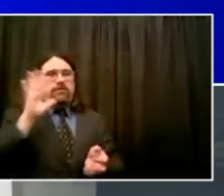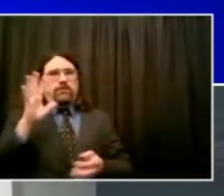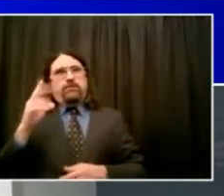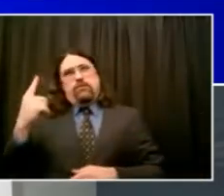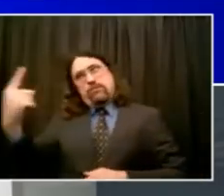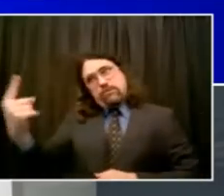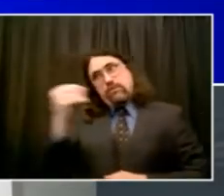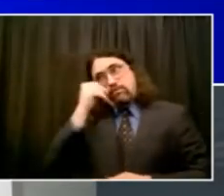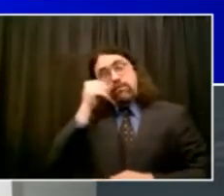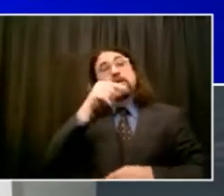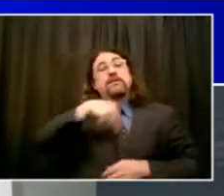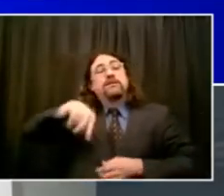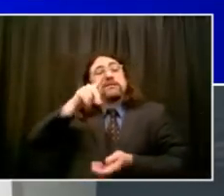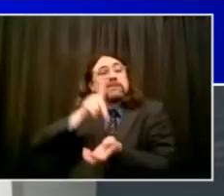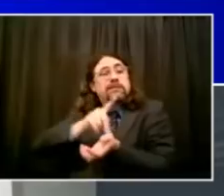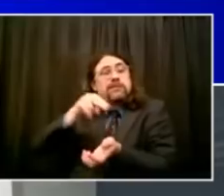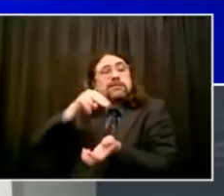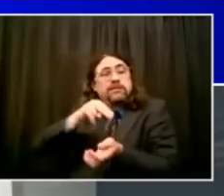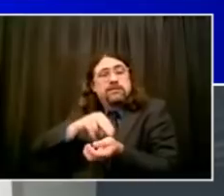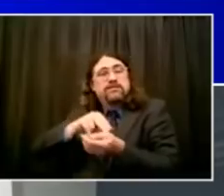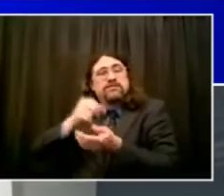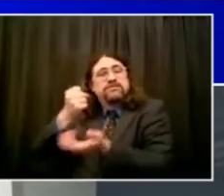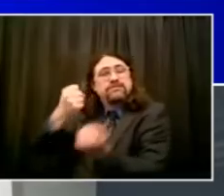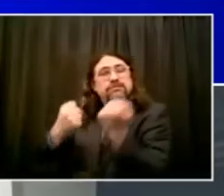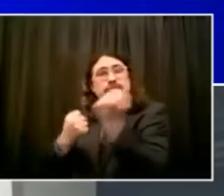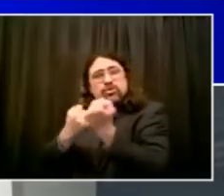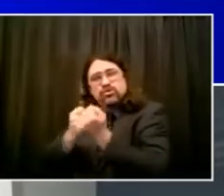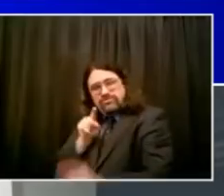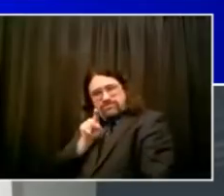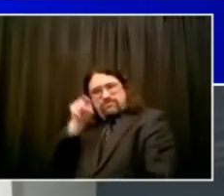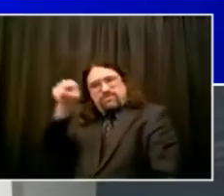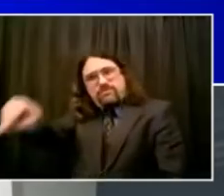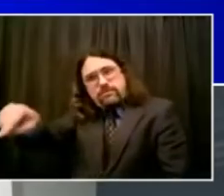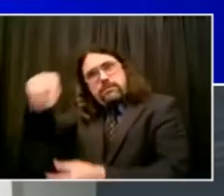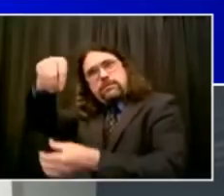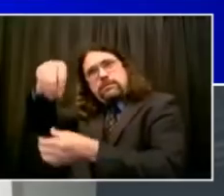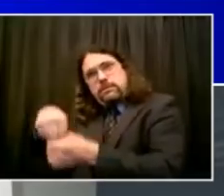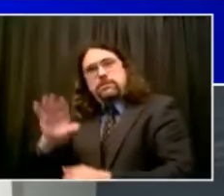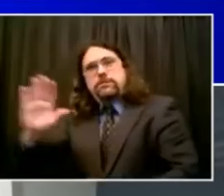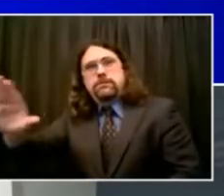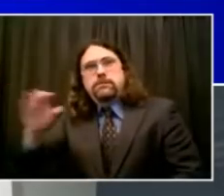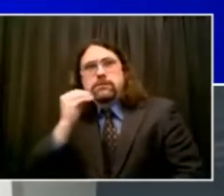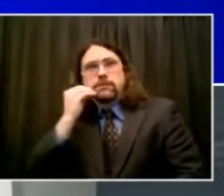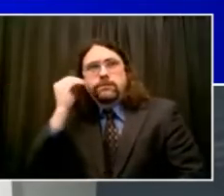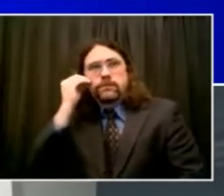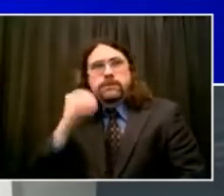aunts, her sisters. Everyone had the same wish. They wanted to stay home no matter what.